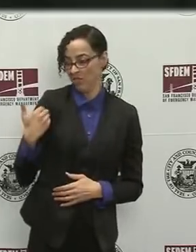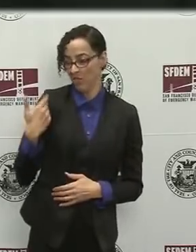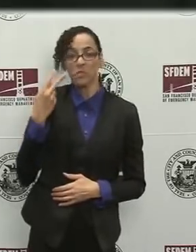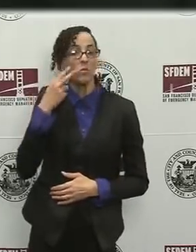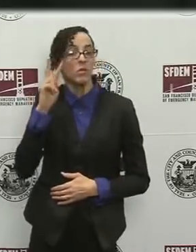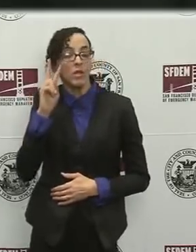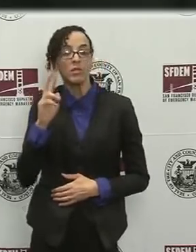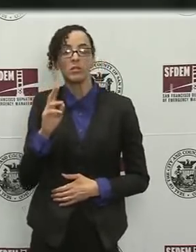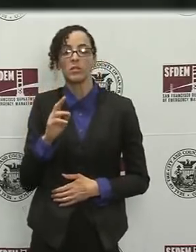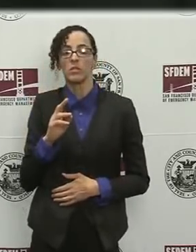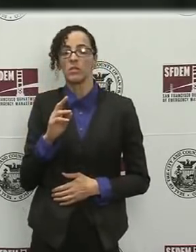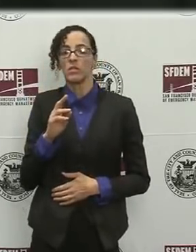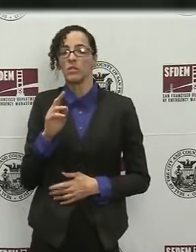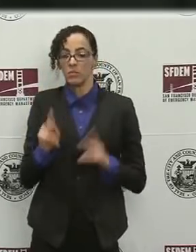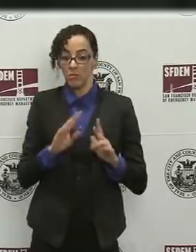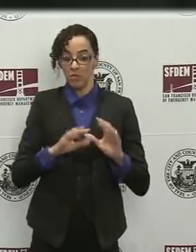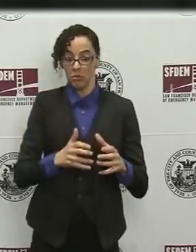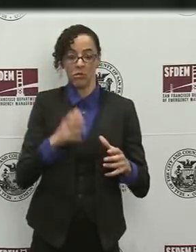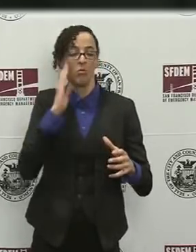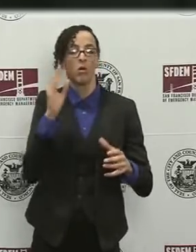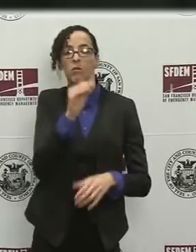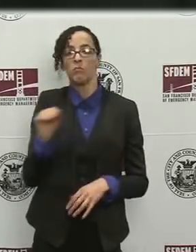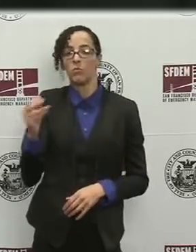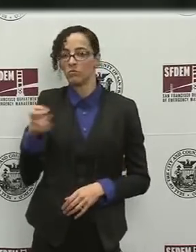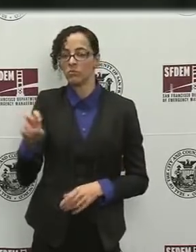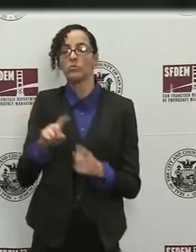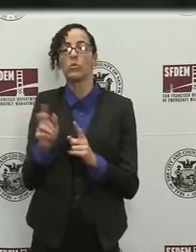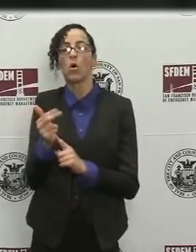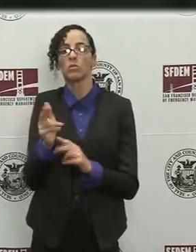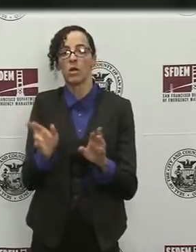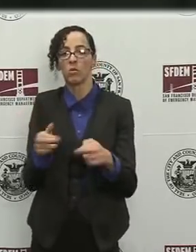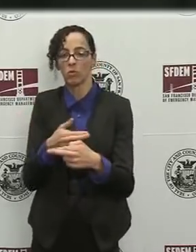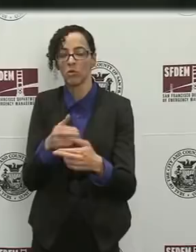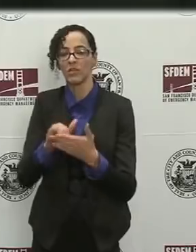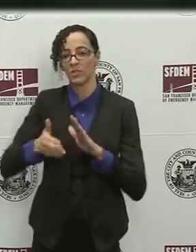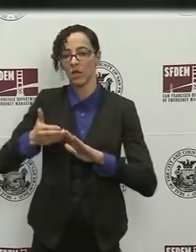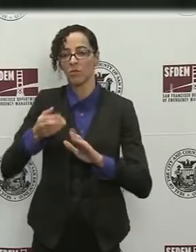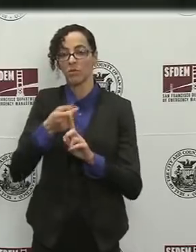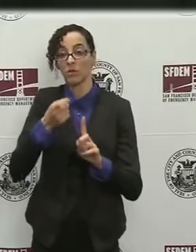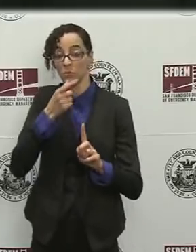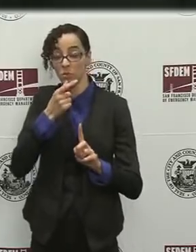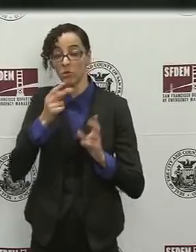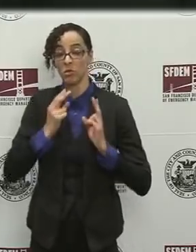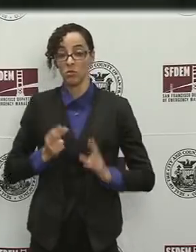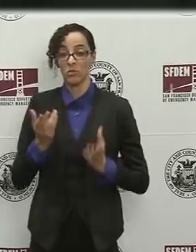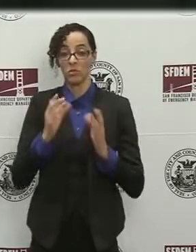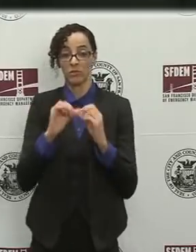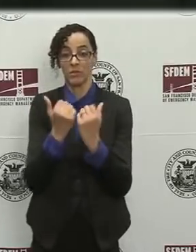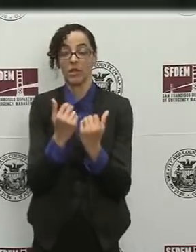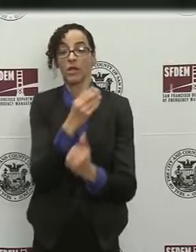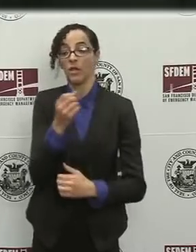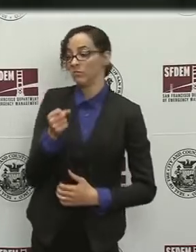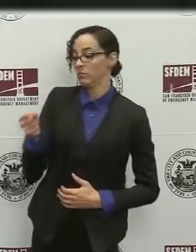rooms operated by the Human Services Agency and staffed by the Department of Homelessness and